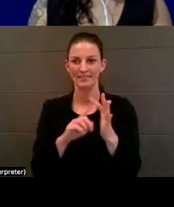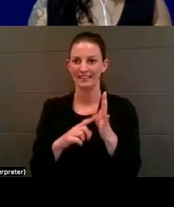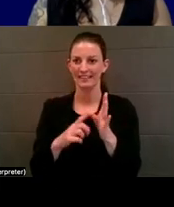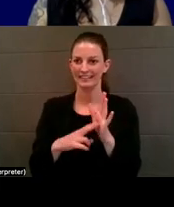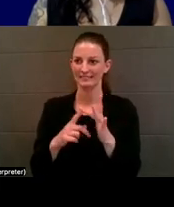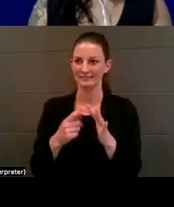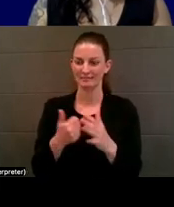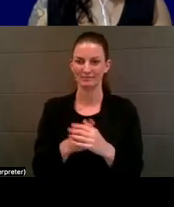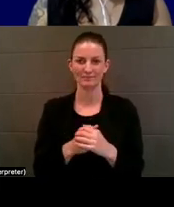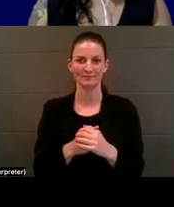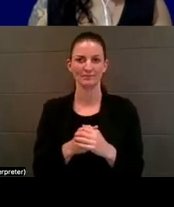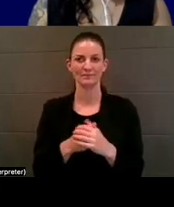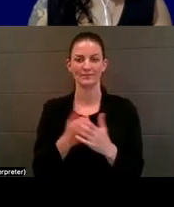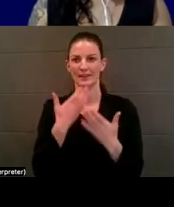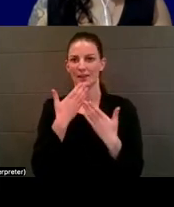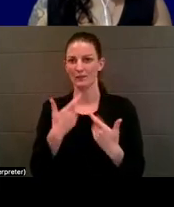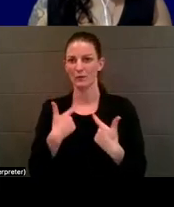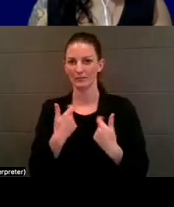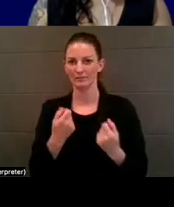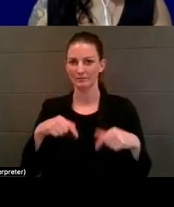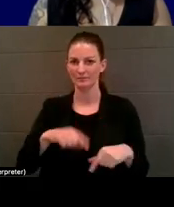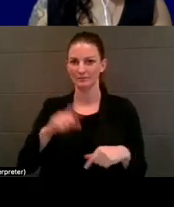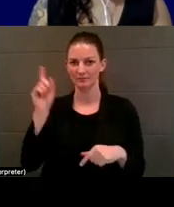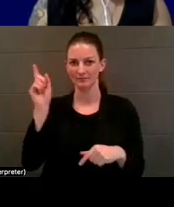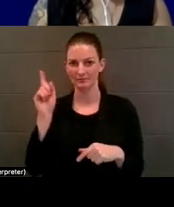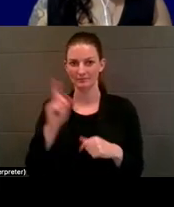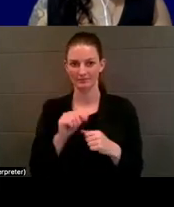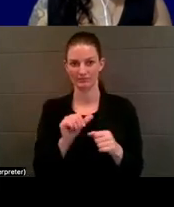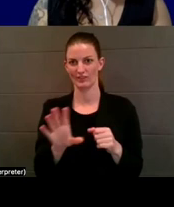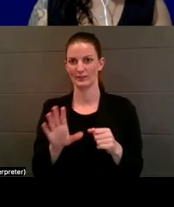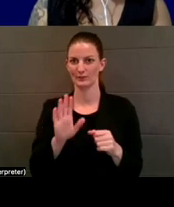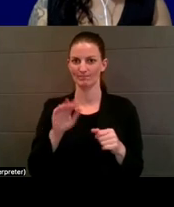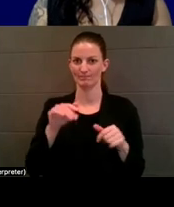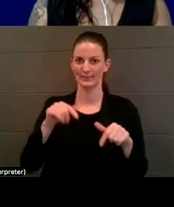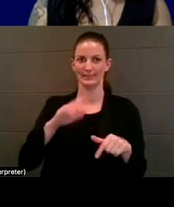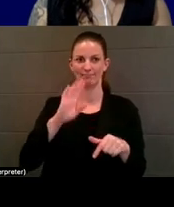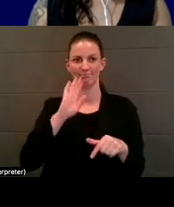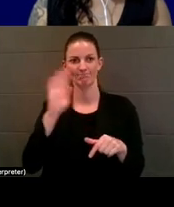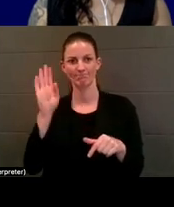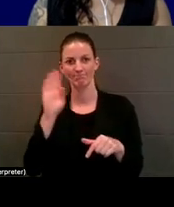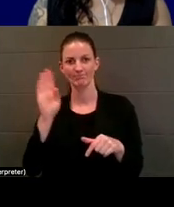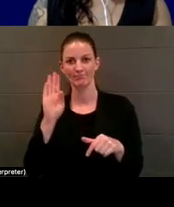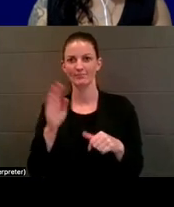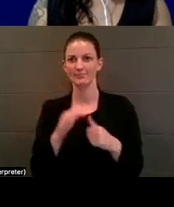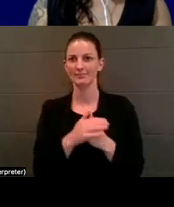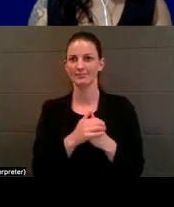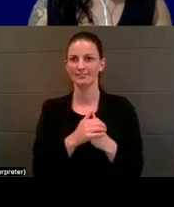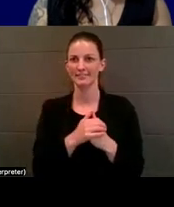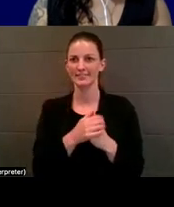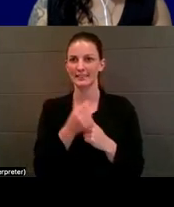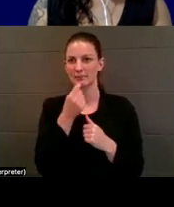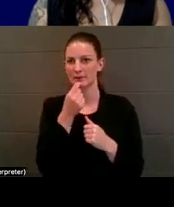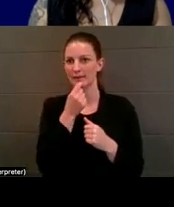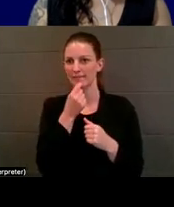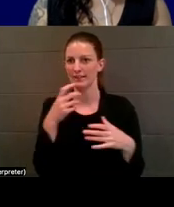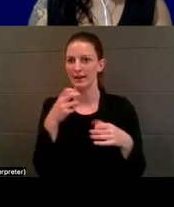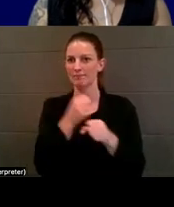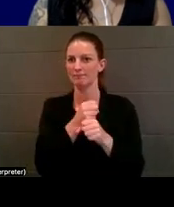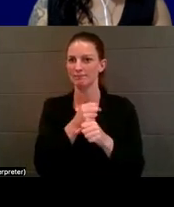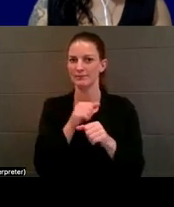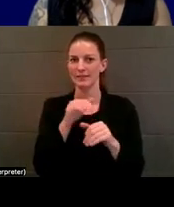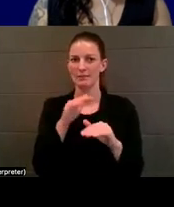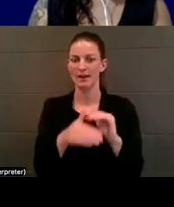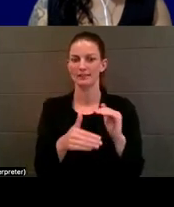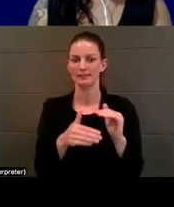Thank you so much for having me. It's great to be here and to give a little window into